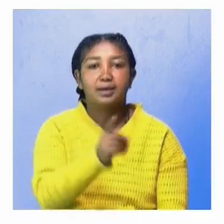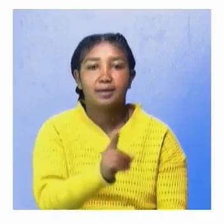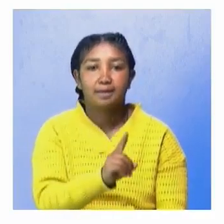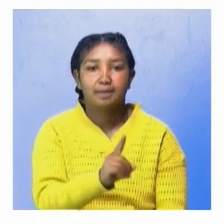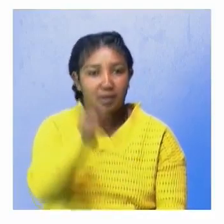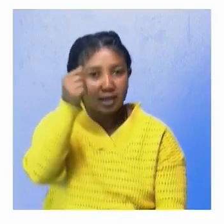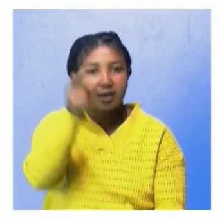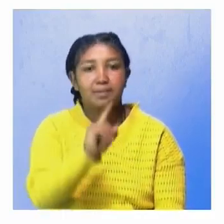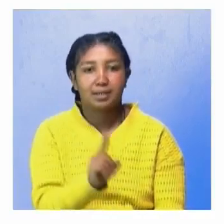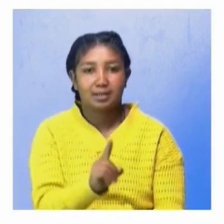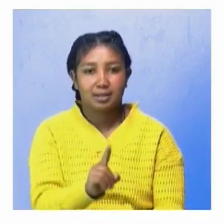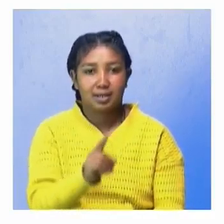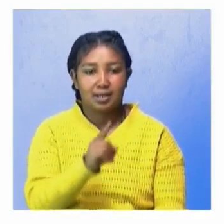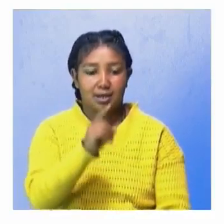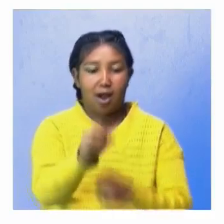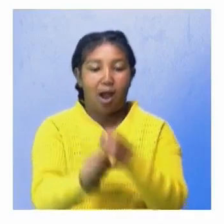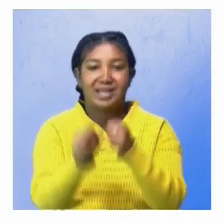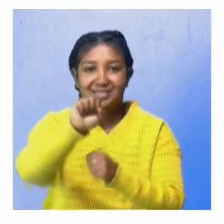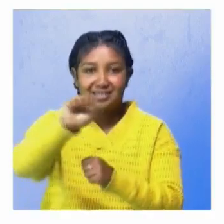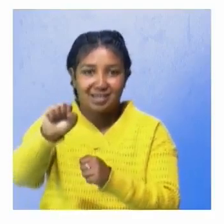what can I say? Runs.